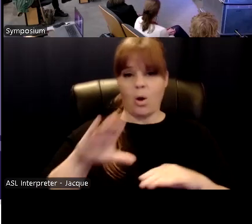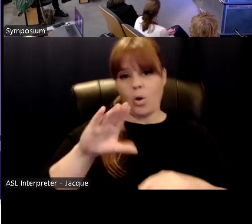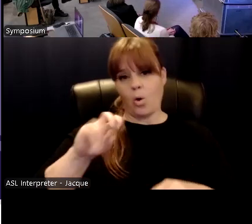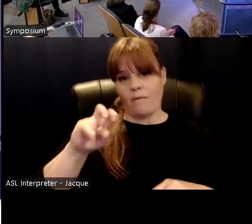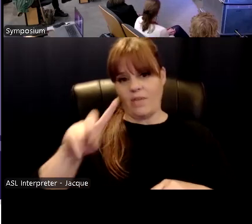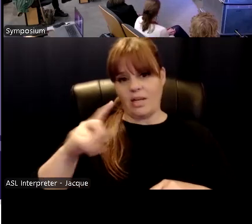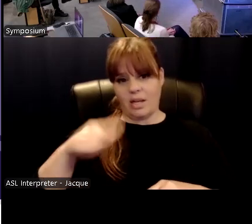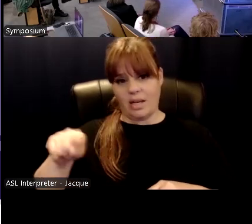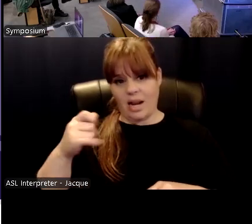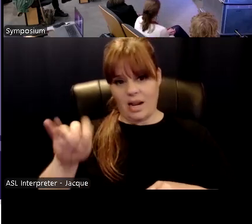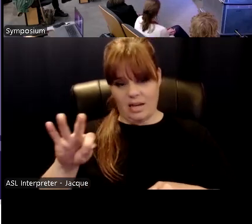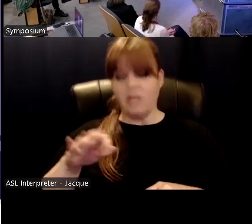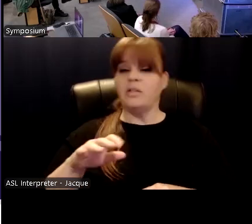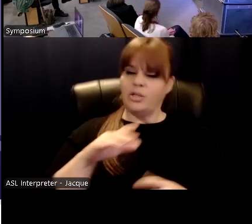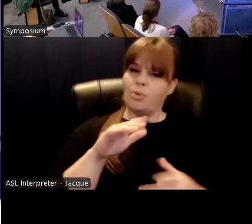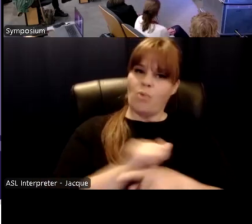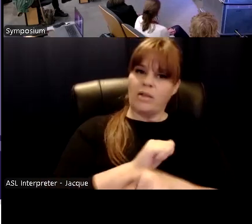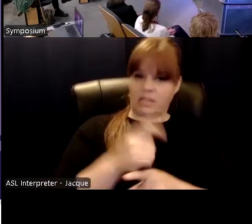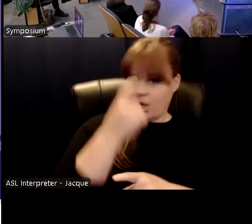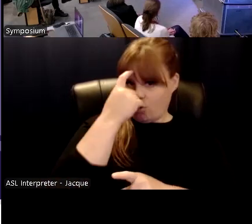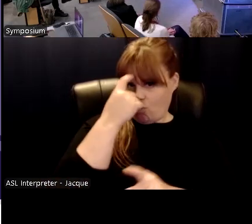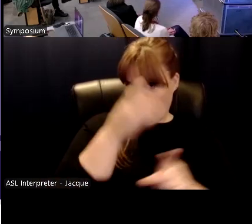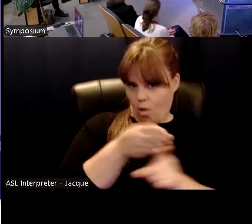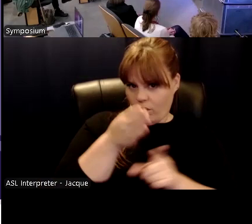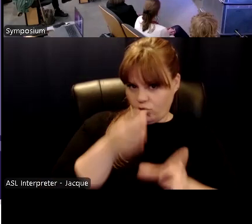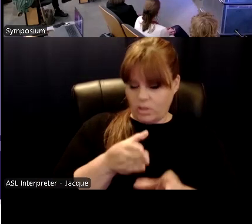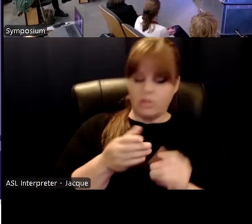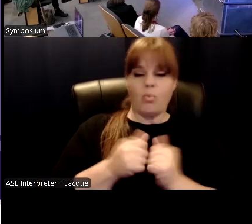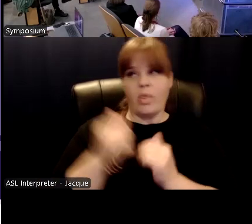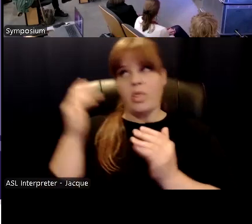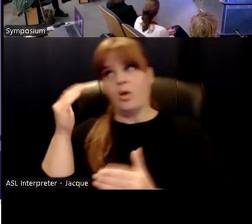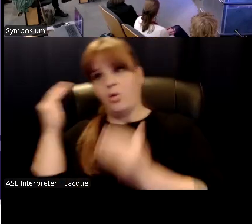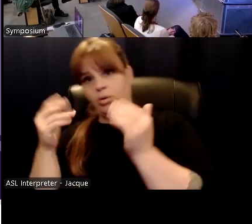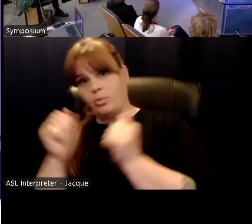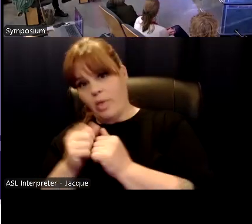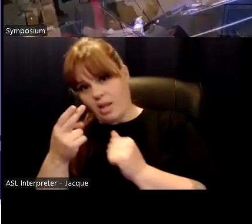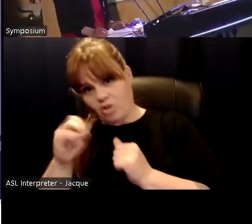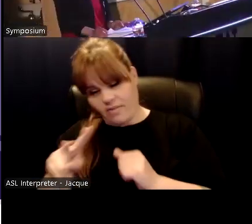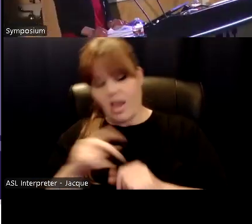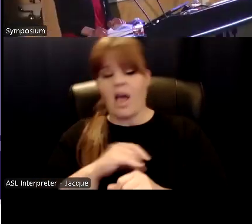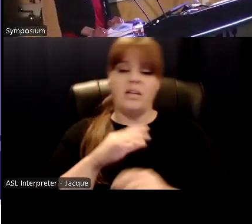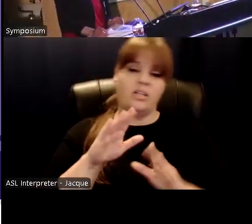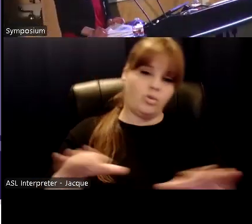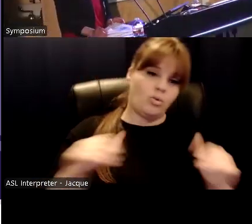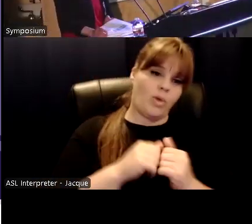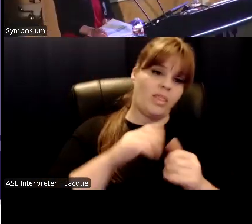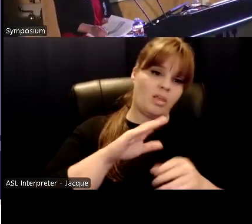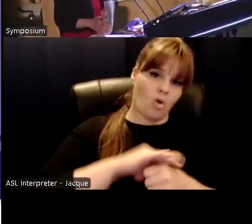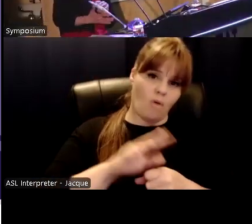Dr. Patel is a practicing neurologist caring for adults with HIV and children following COVID-19 and other